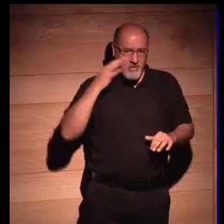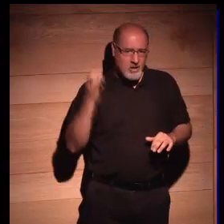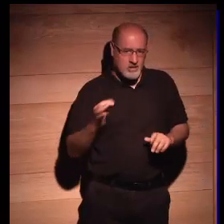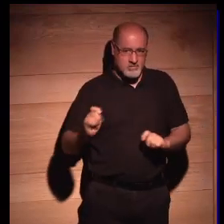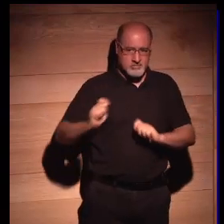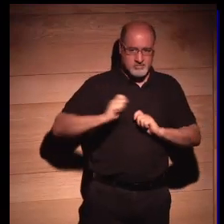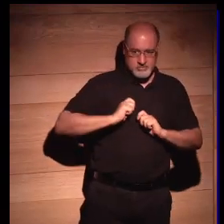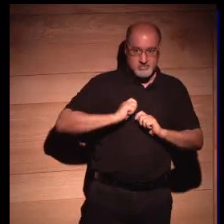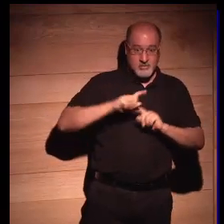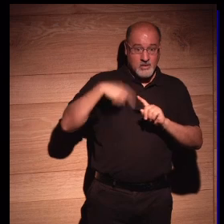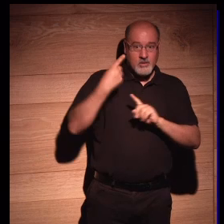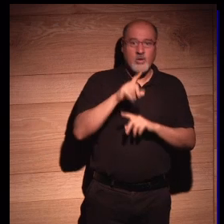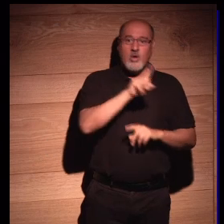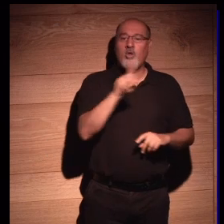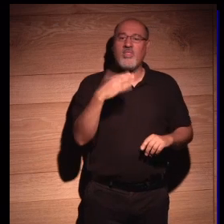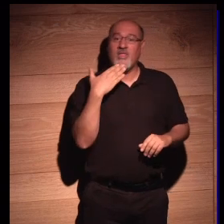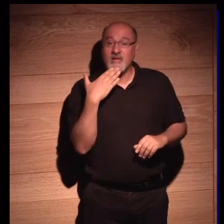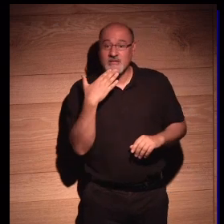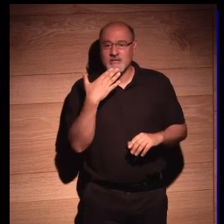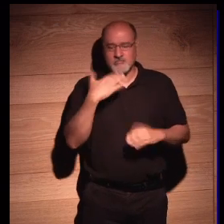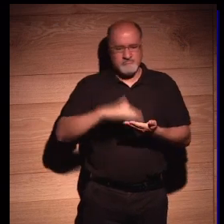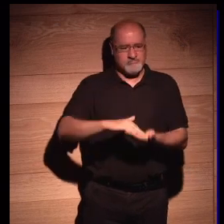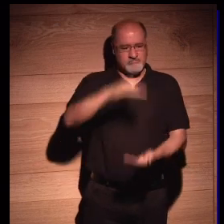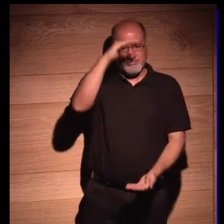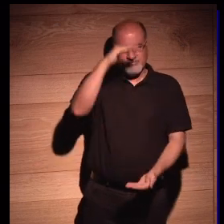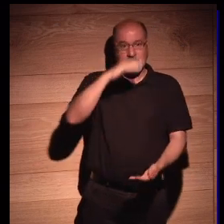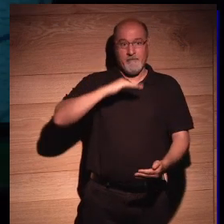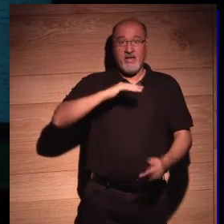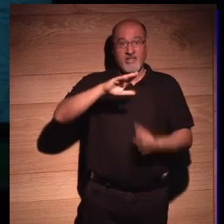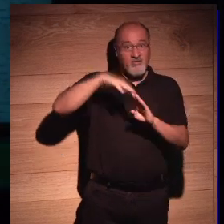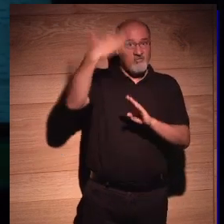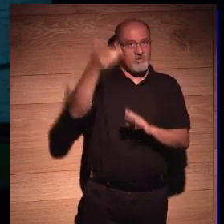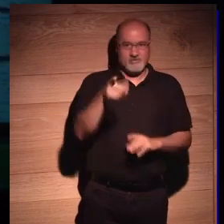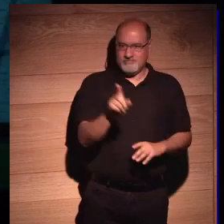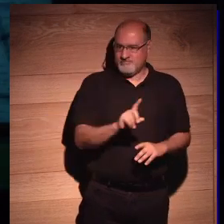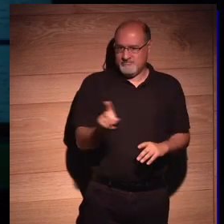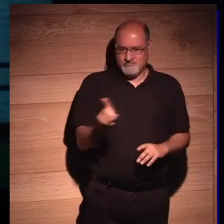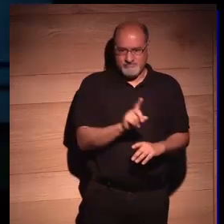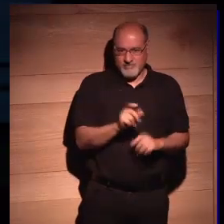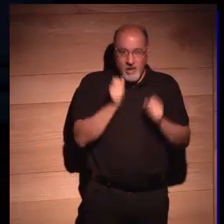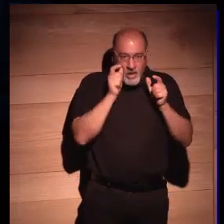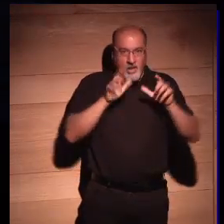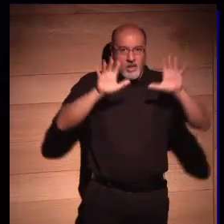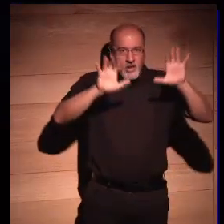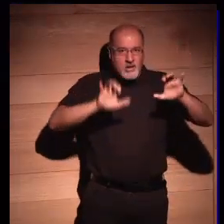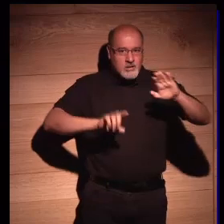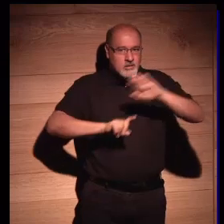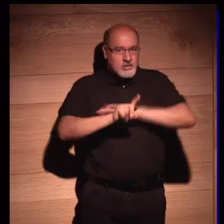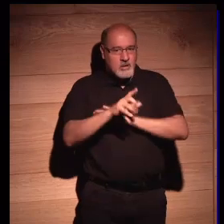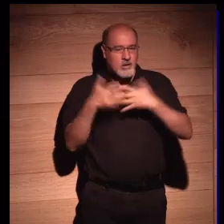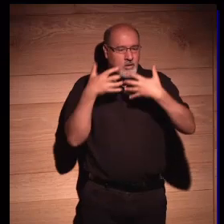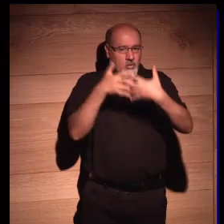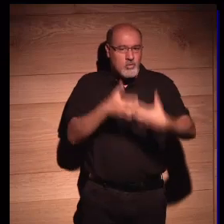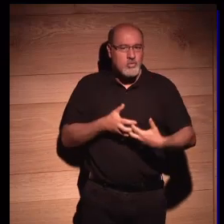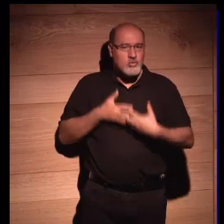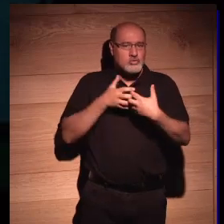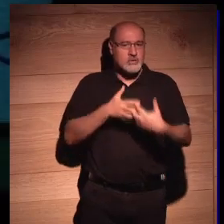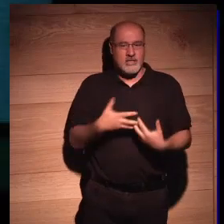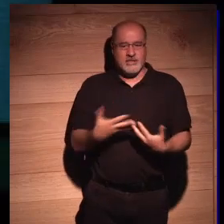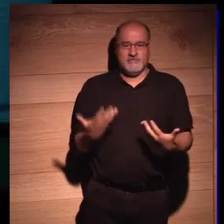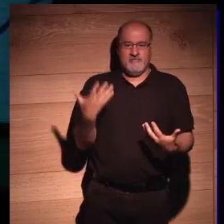threat. When you turn 11, you'll have learned that evil was not out. The only struggle with